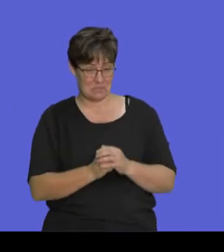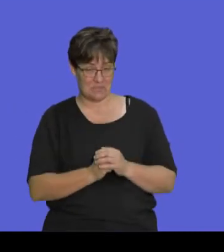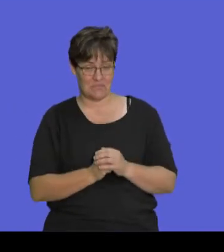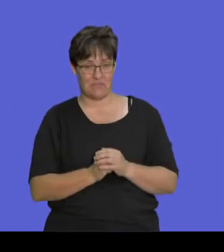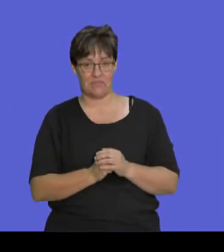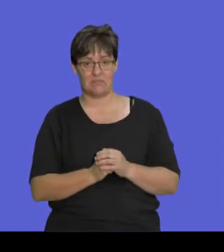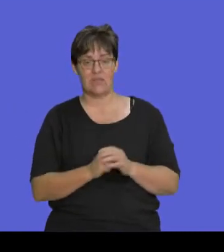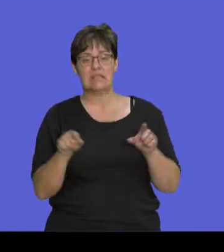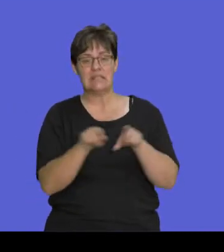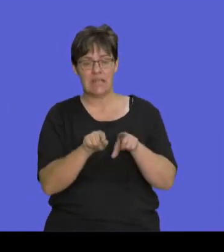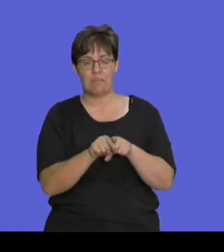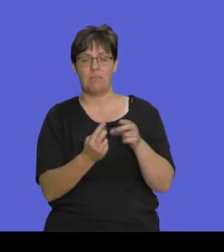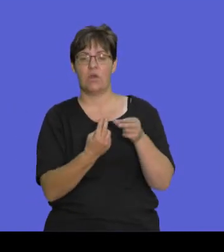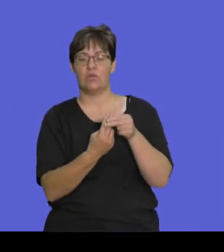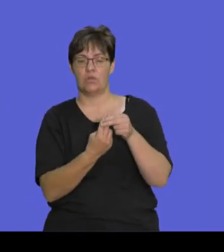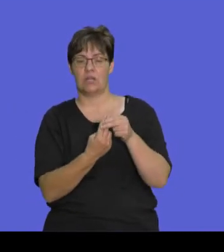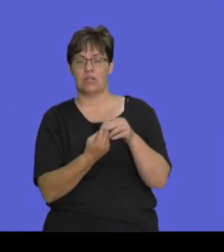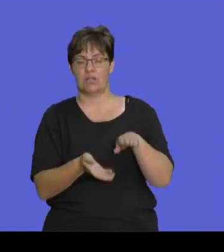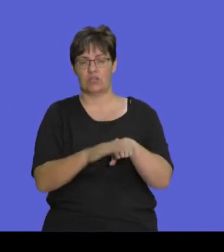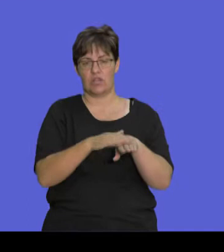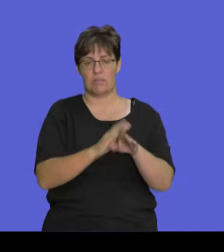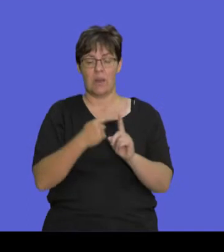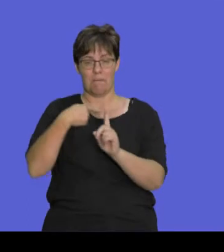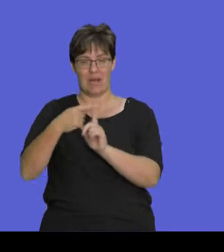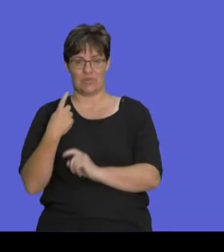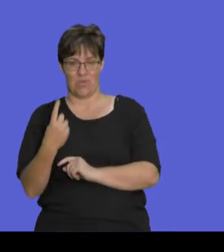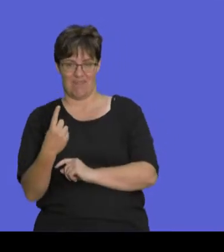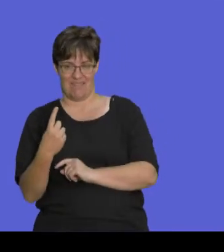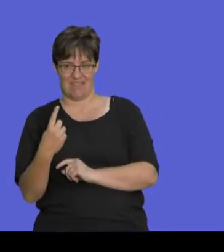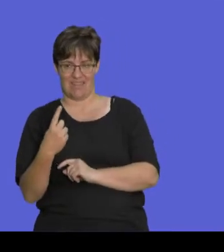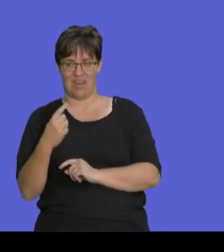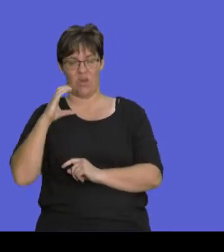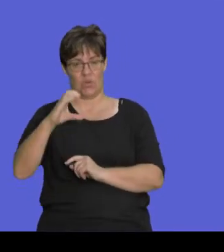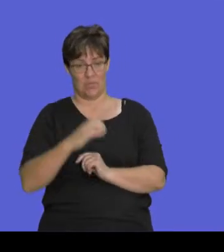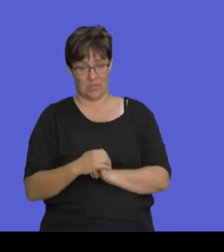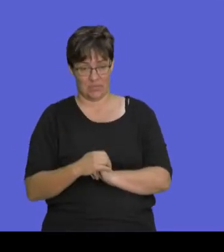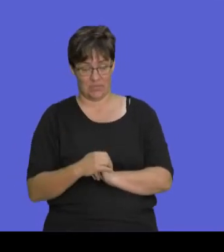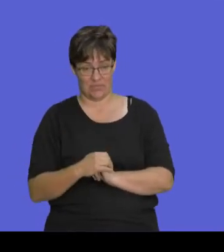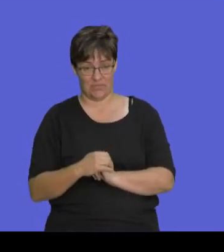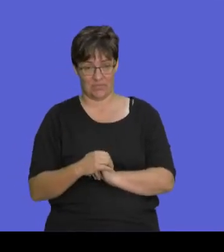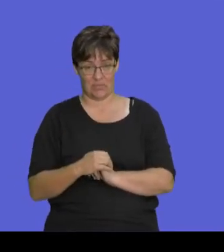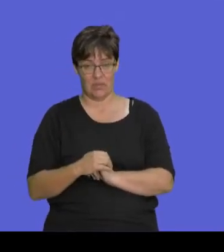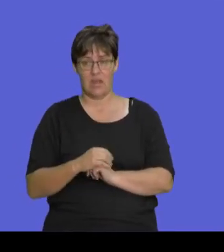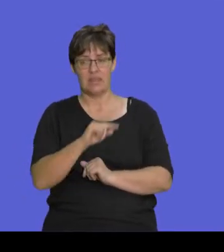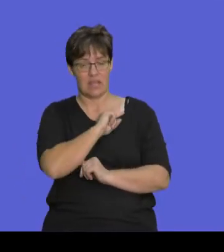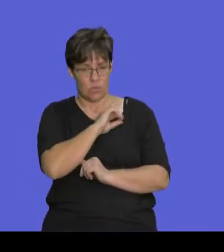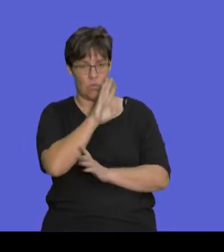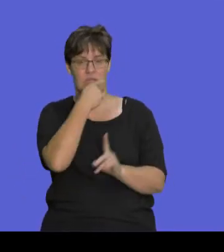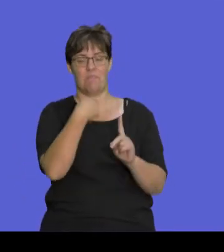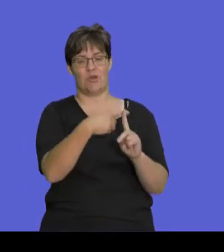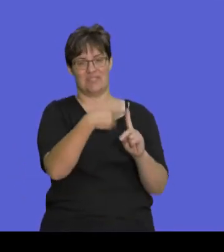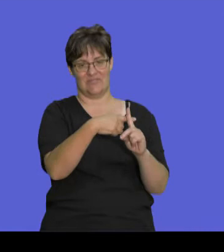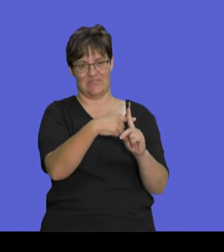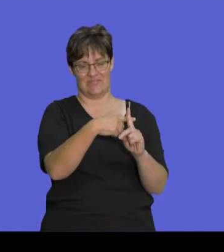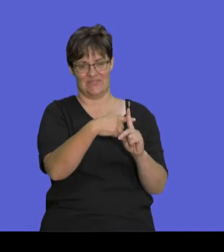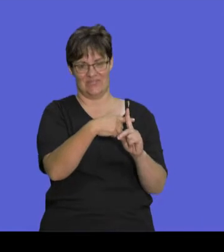know. Then we've spoken about the unit charge, which is the plus 1 Coulomb. Okay, and this is, hence we're saying it's positive